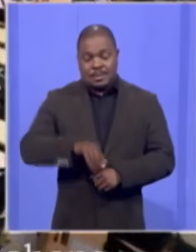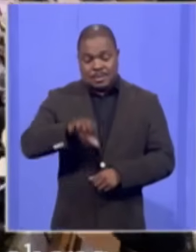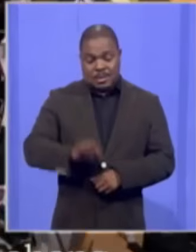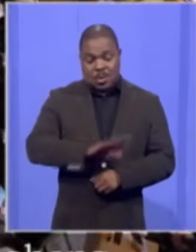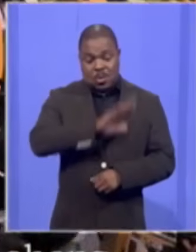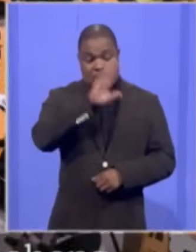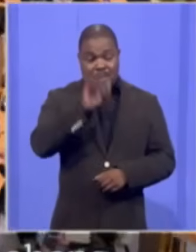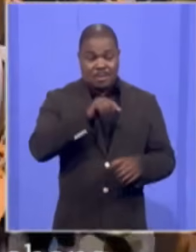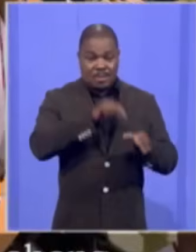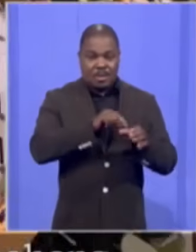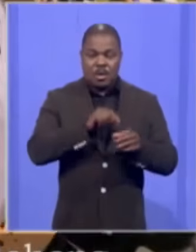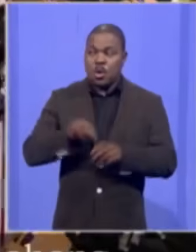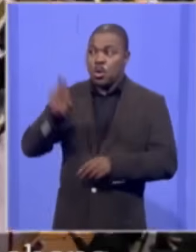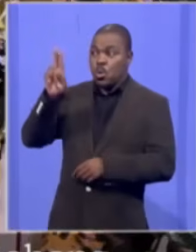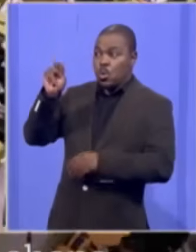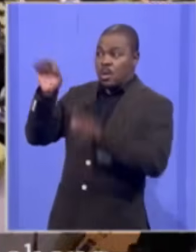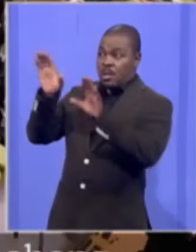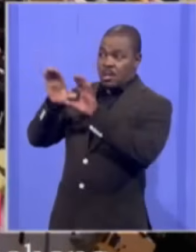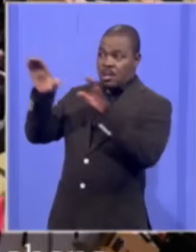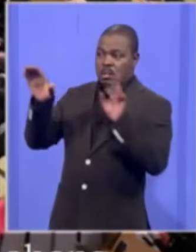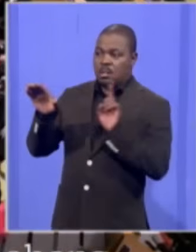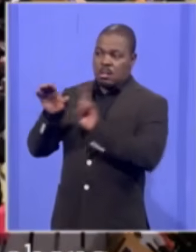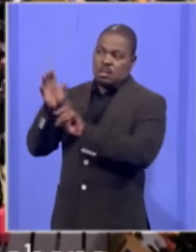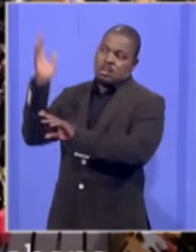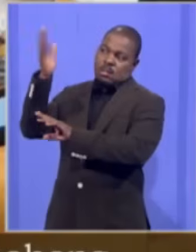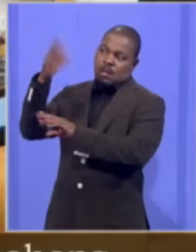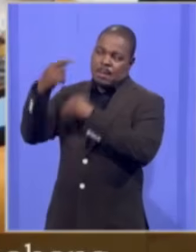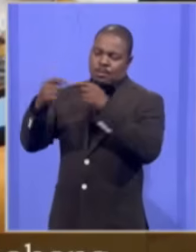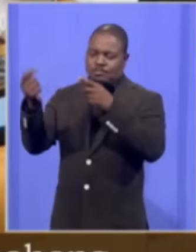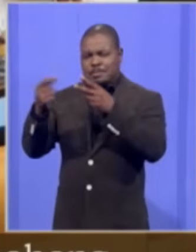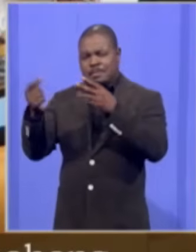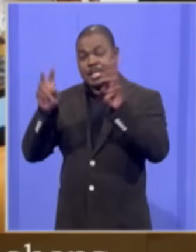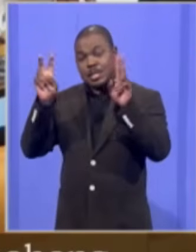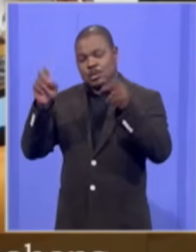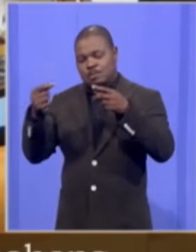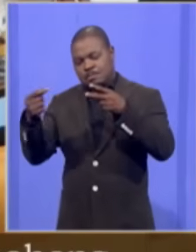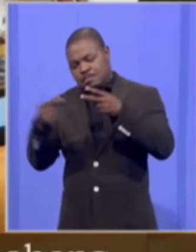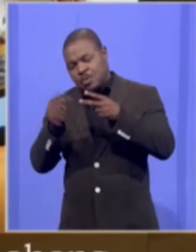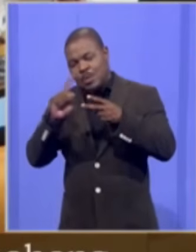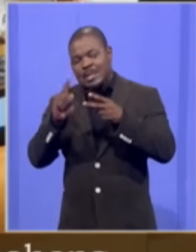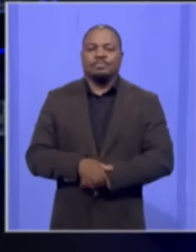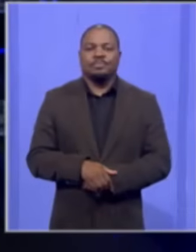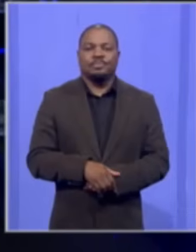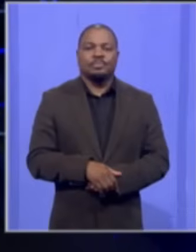tla tshetlela lekgotla la mokgatlo wa matjhaba a kopaneng puo ka dintlha tse ngatanyana tse agang G20.